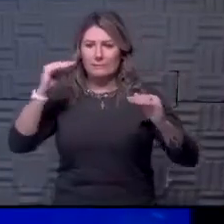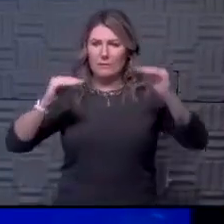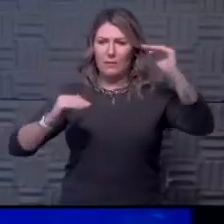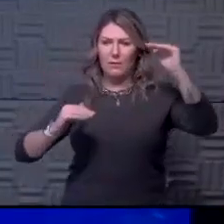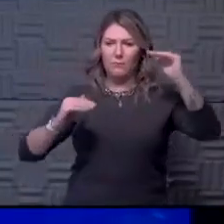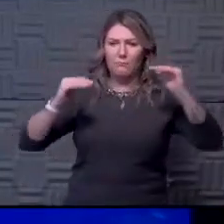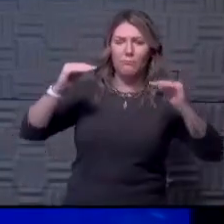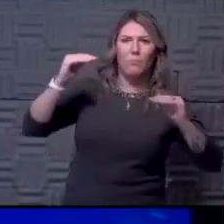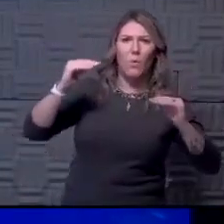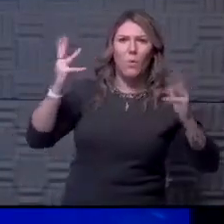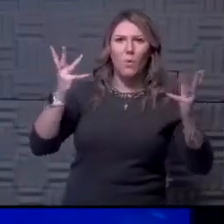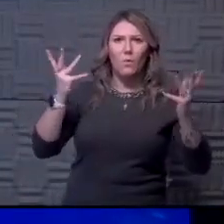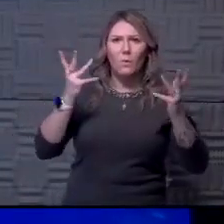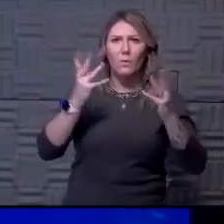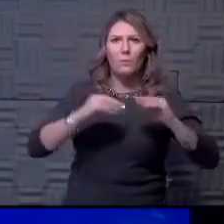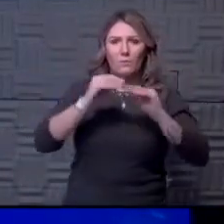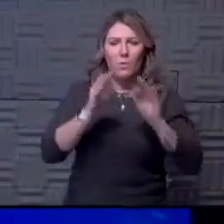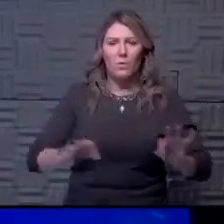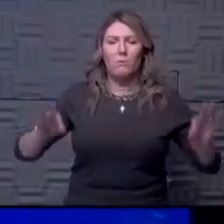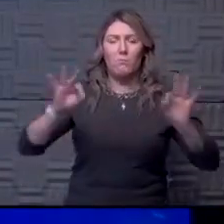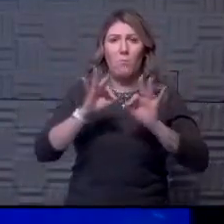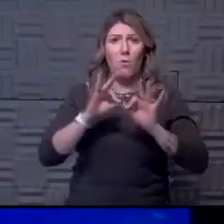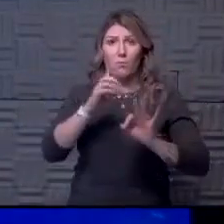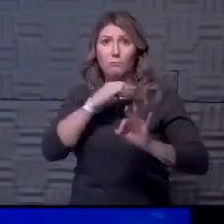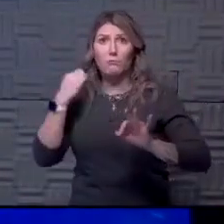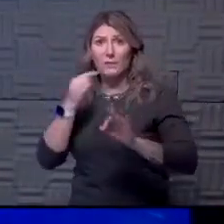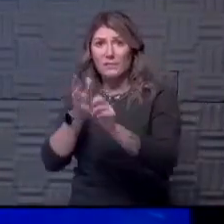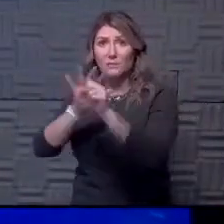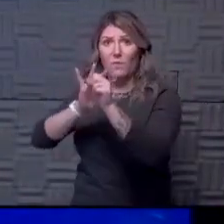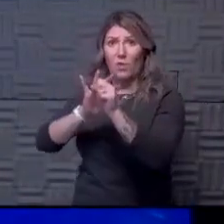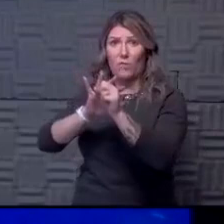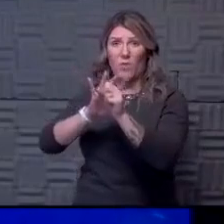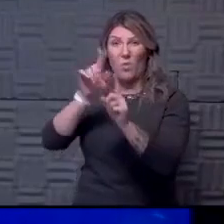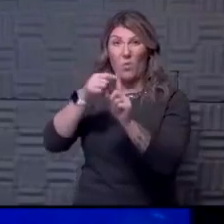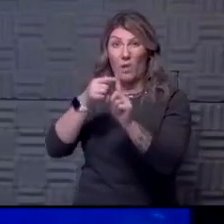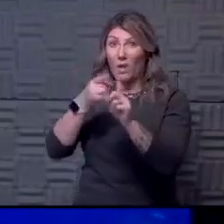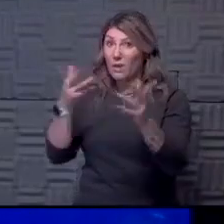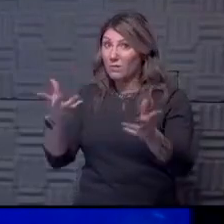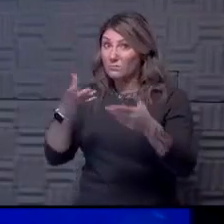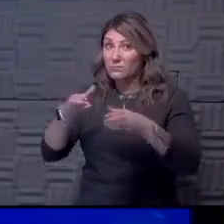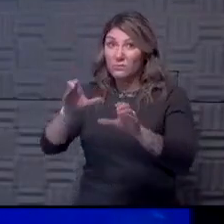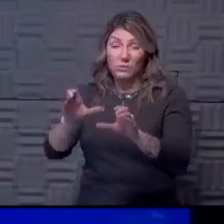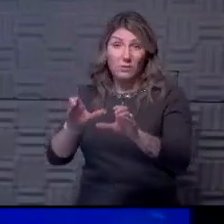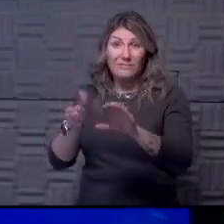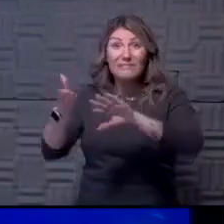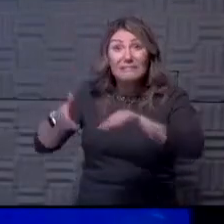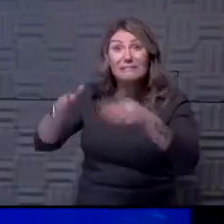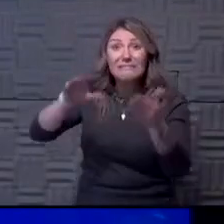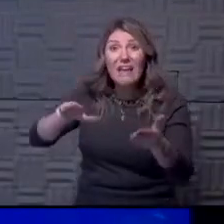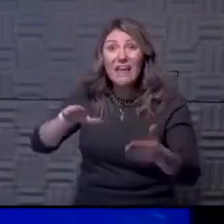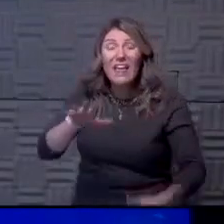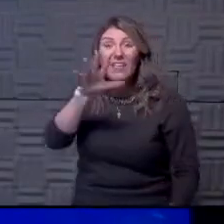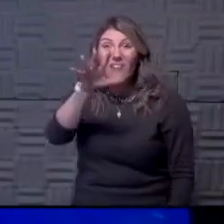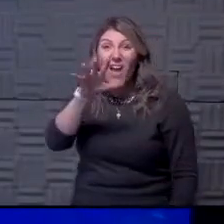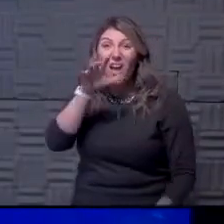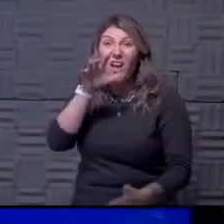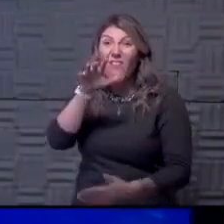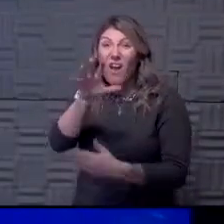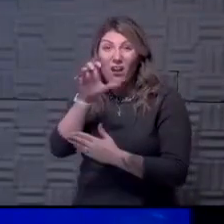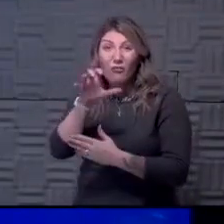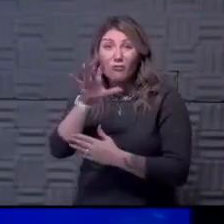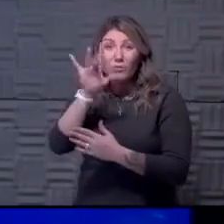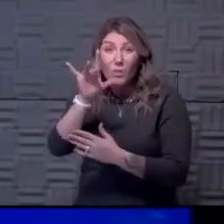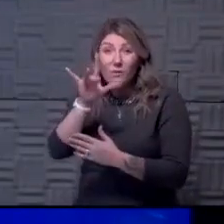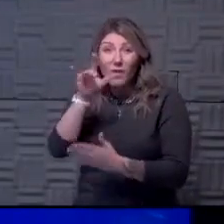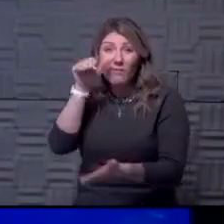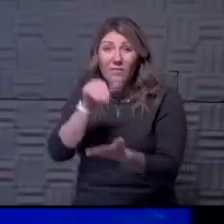greater? The risk of getting COVID, and when the odds of death are, we've seen 525,000 Americans die, or actually